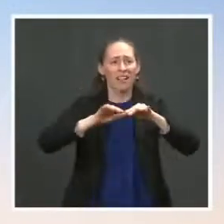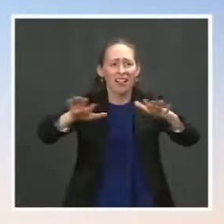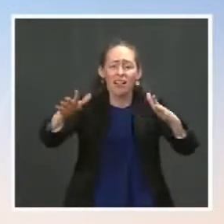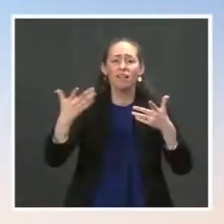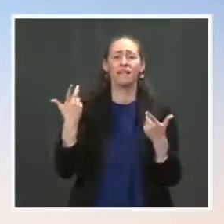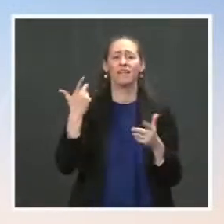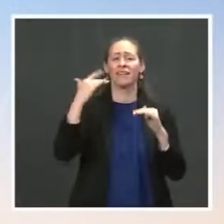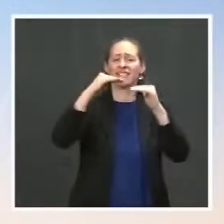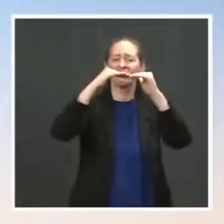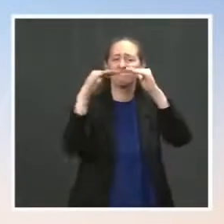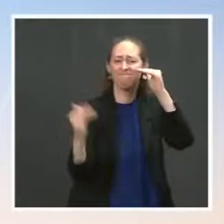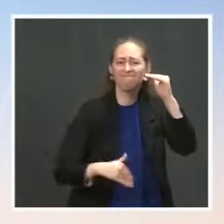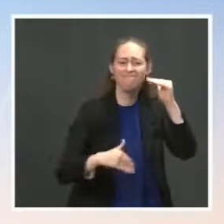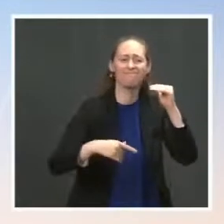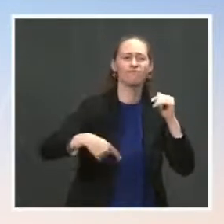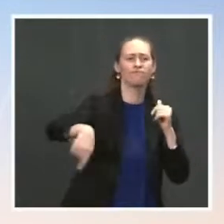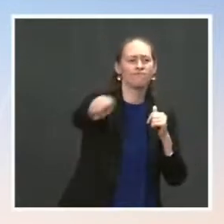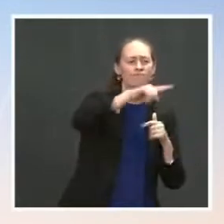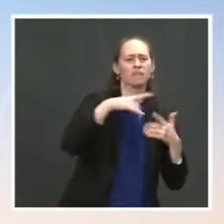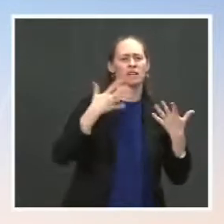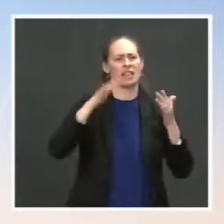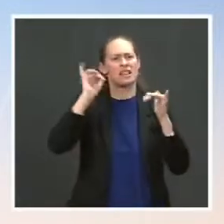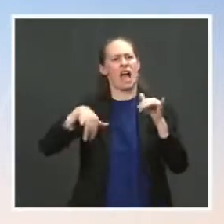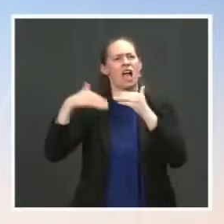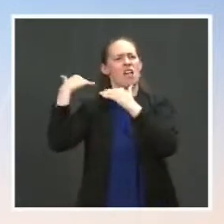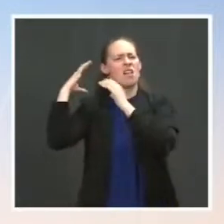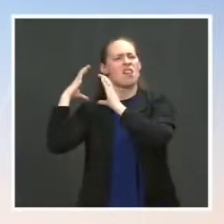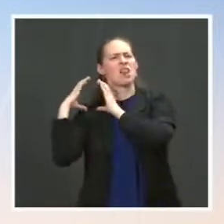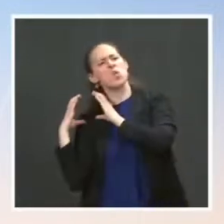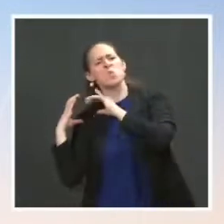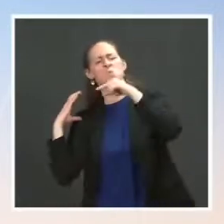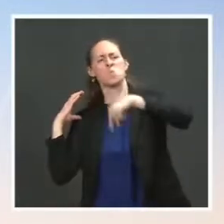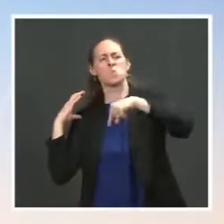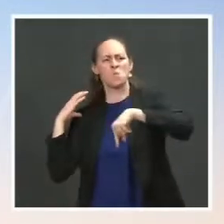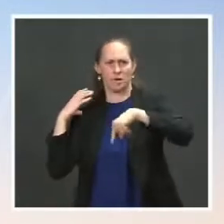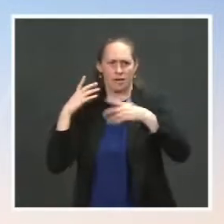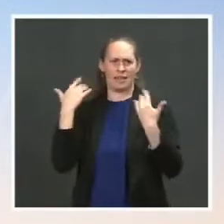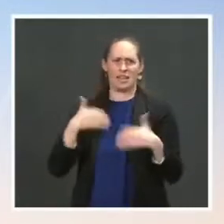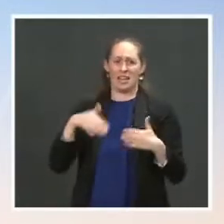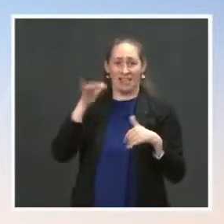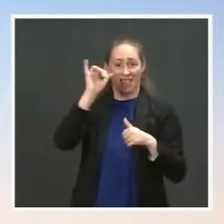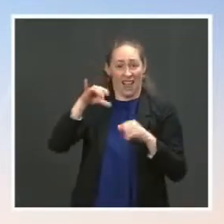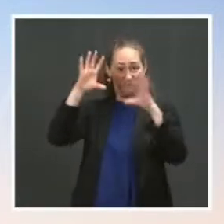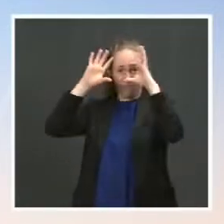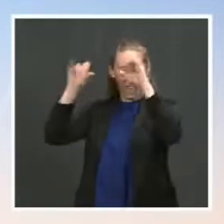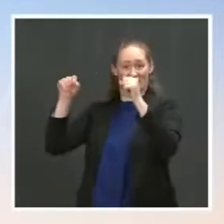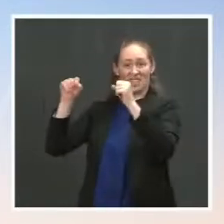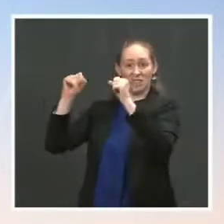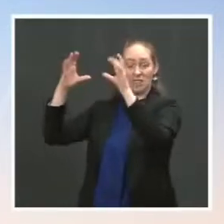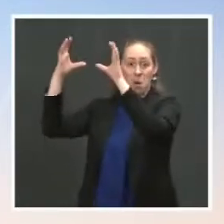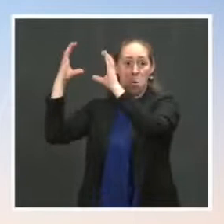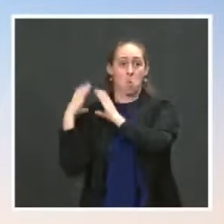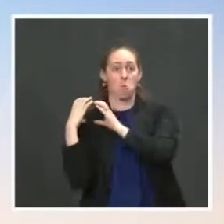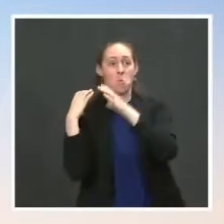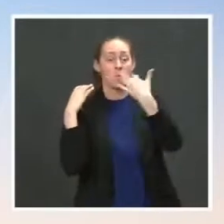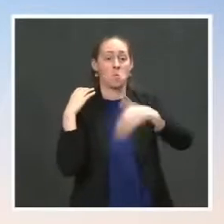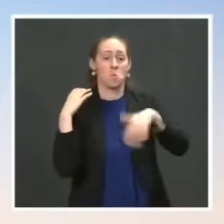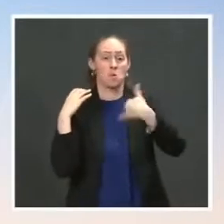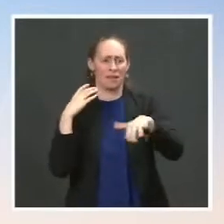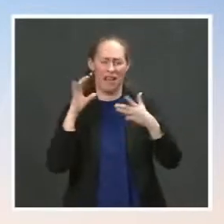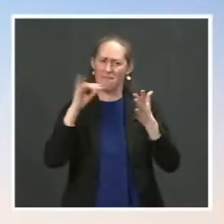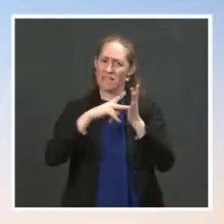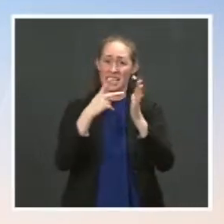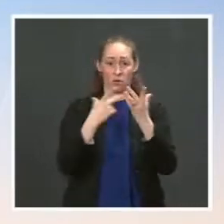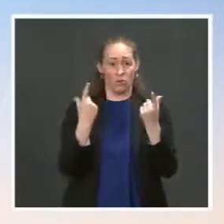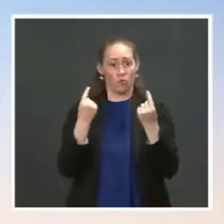we're also inheriting a legacy of chronic underinvestment, in our view, and priorities that are vital to our long-term success and our ability to confront